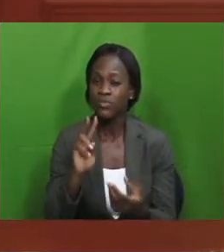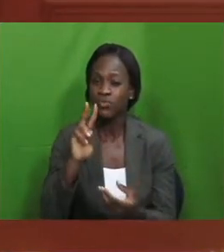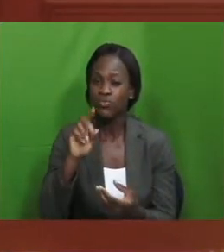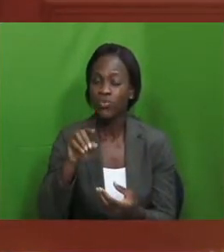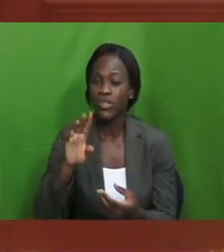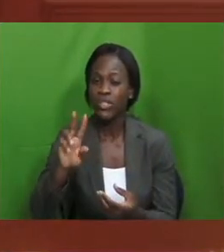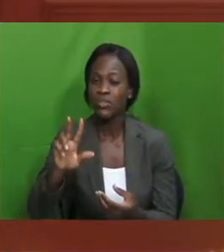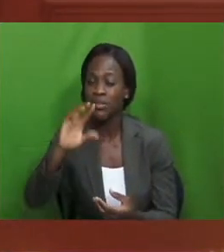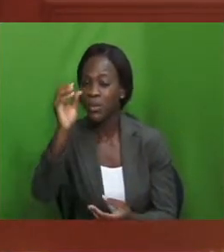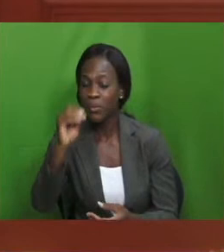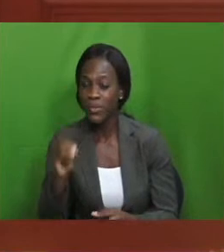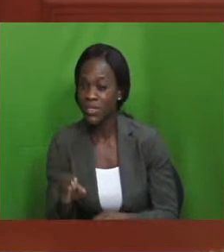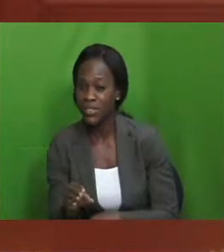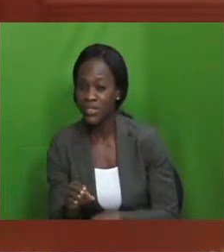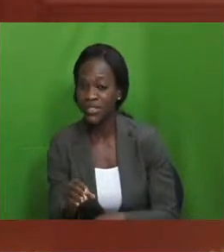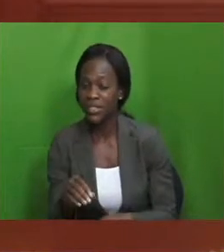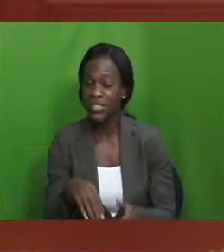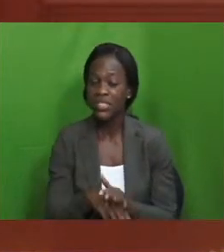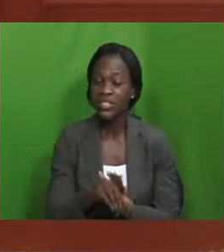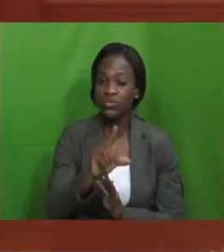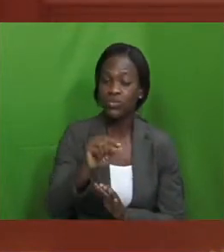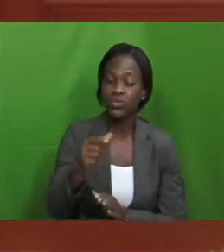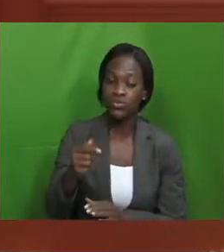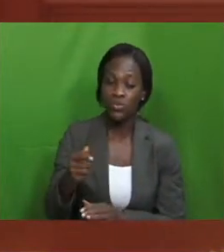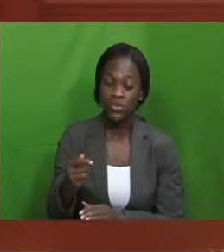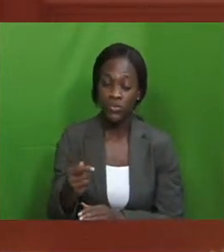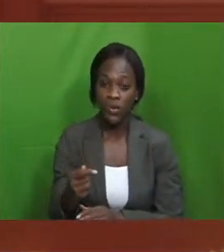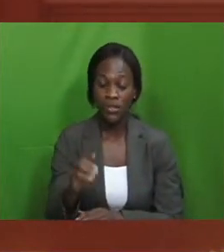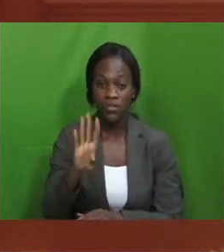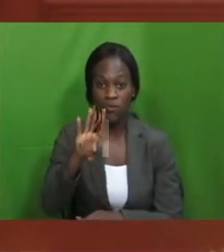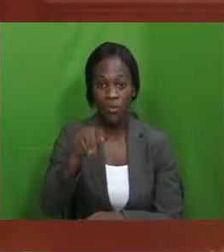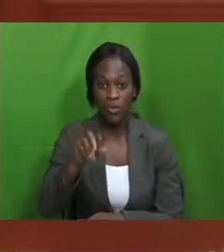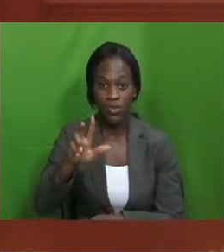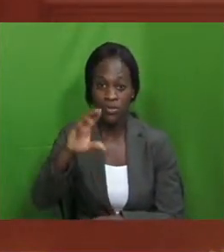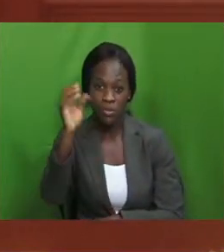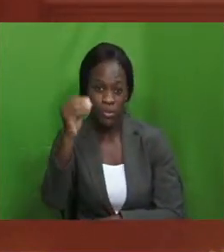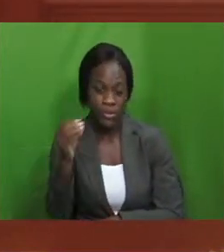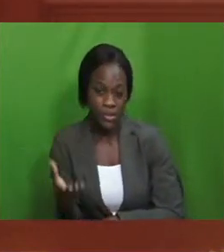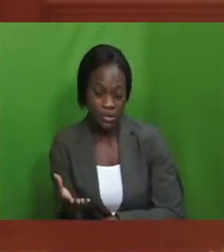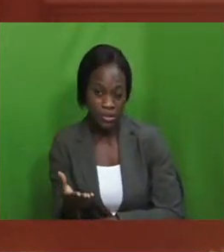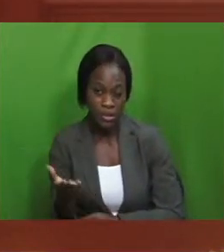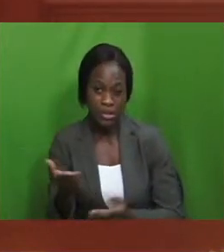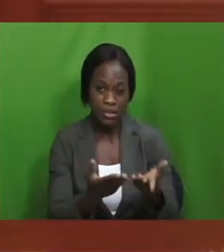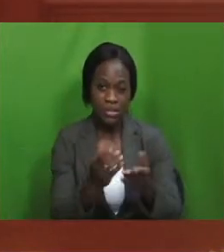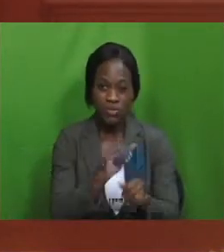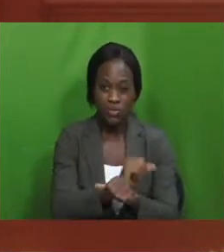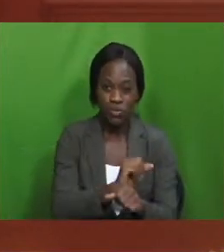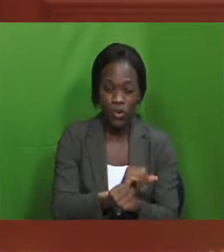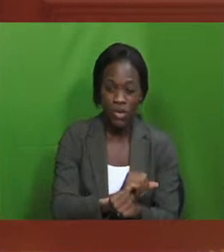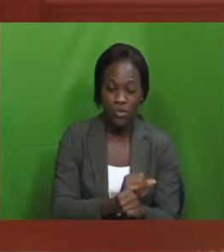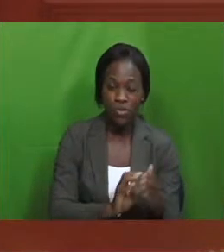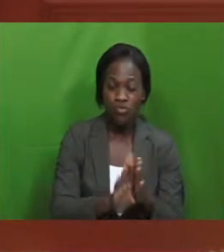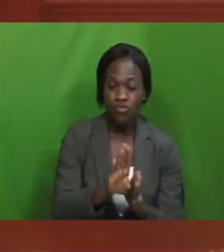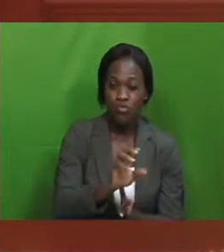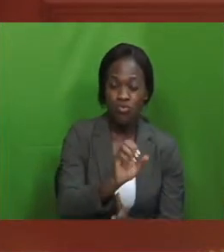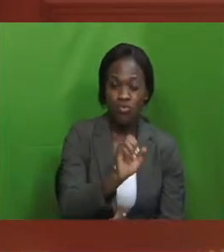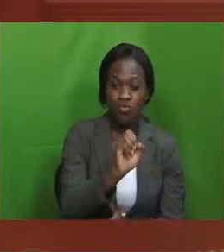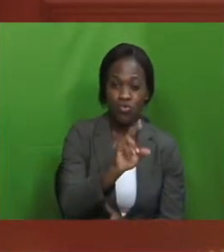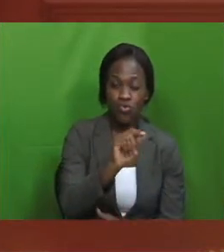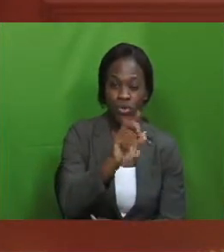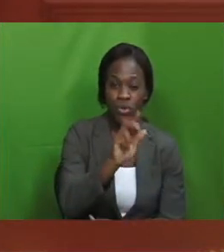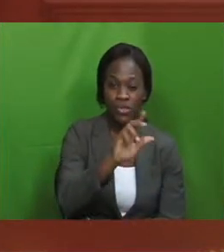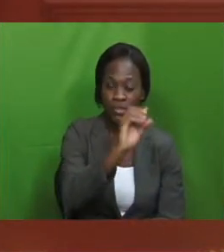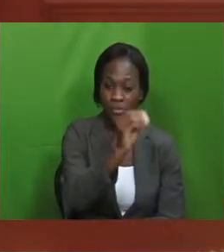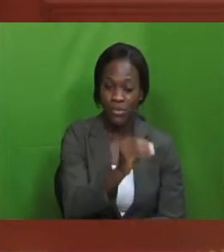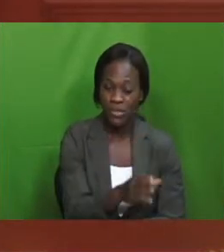In 2021, it's at 4.3%. The services sector grew at 12.3%. First quarter